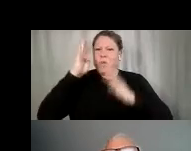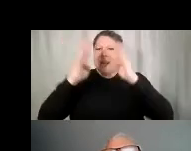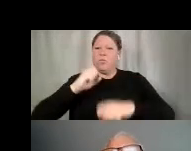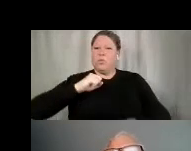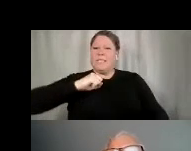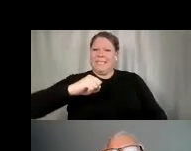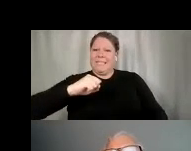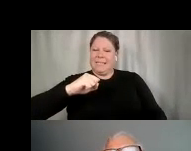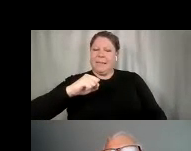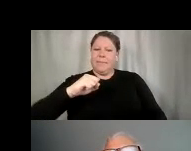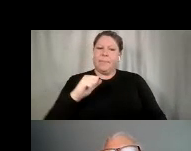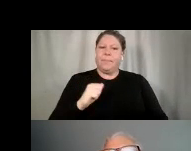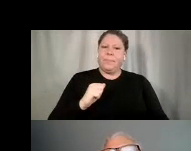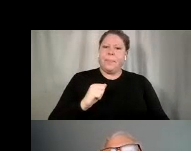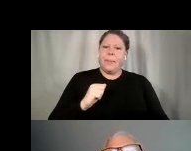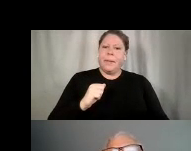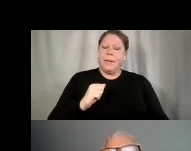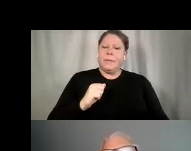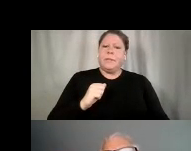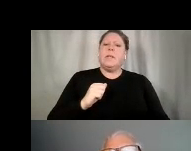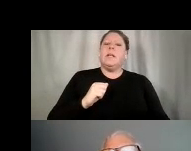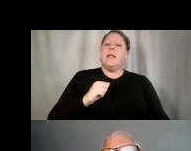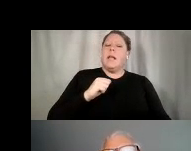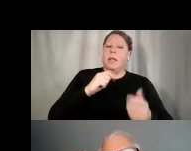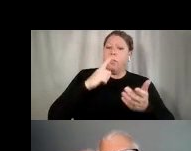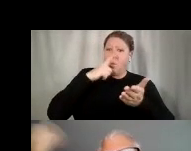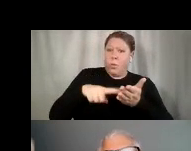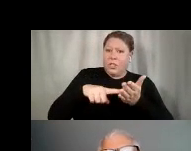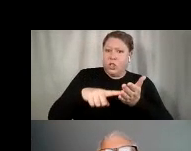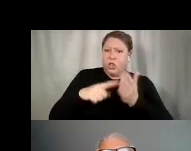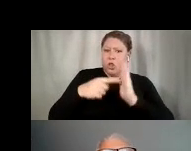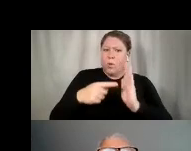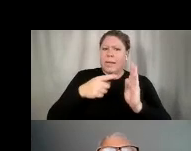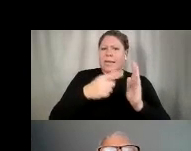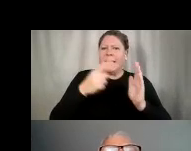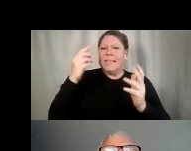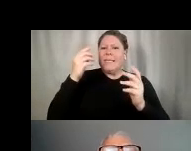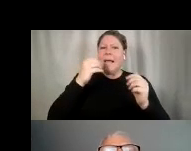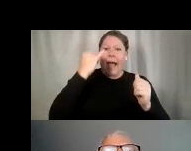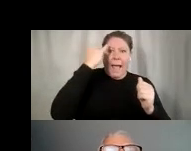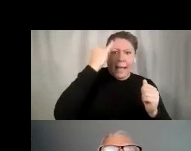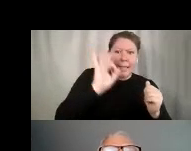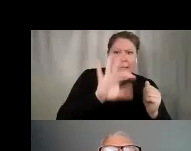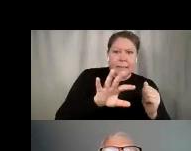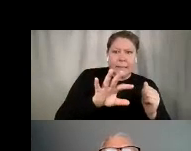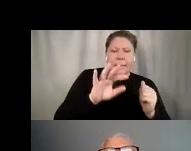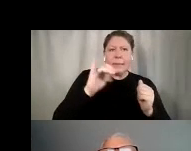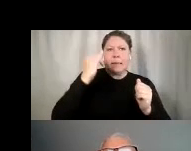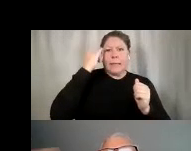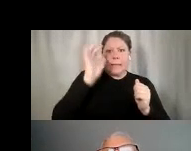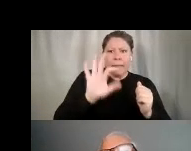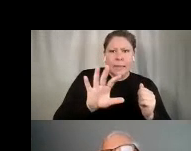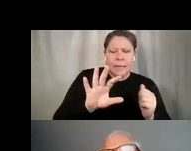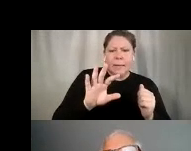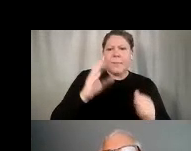also think, based on the research, that this is the part that people are percolating and thinking of these ideas before the ideas come out. And what